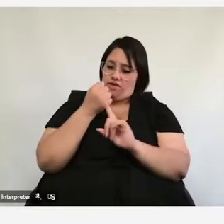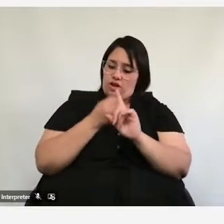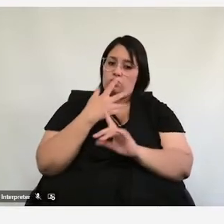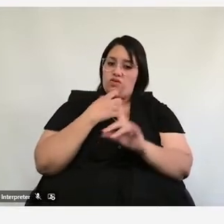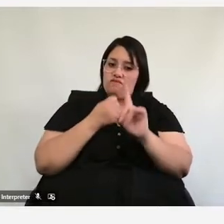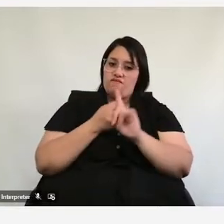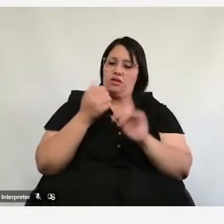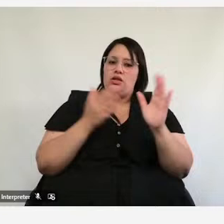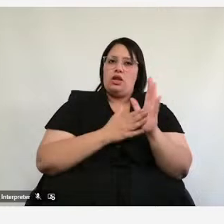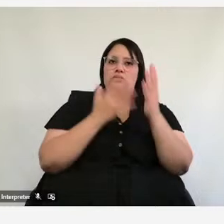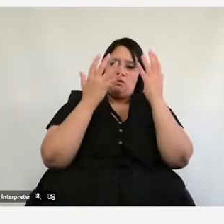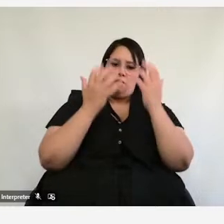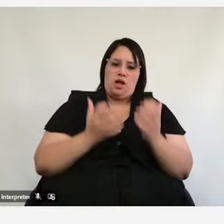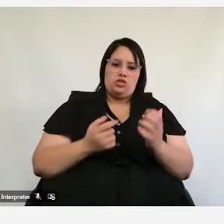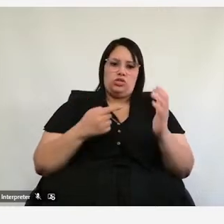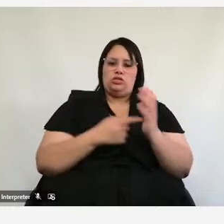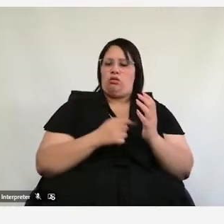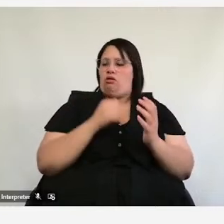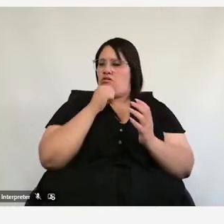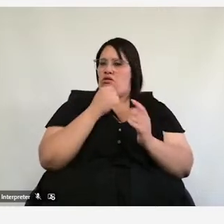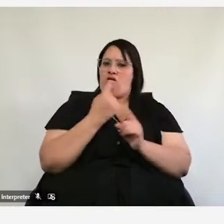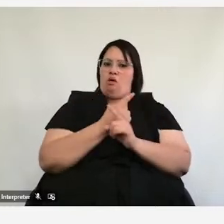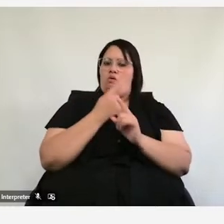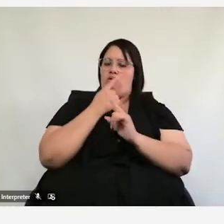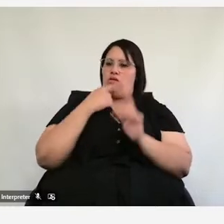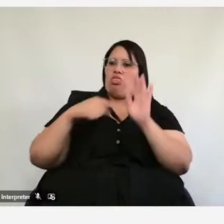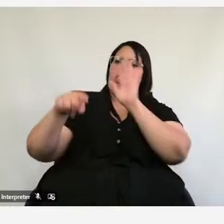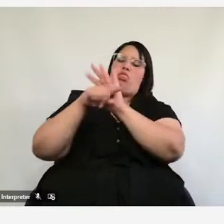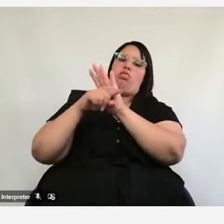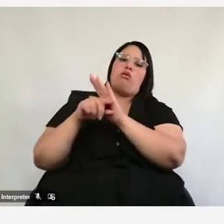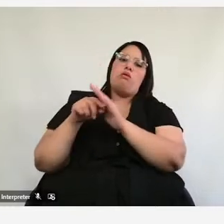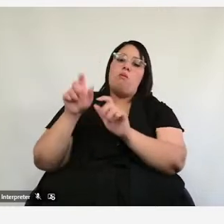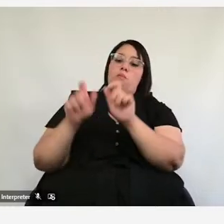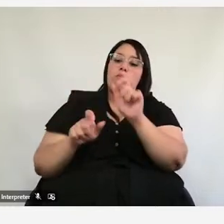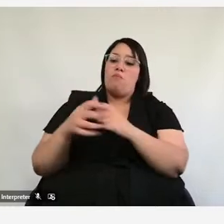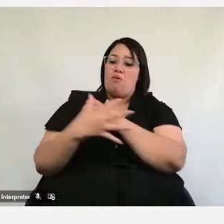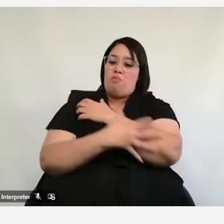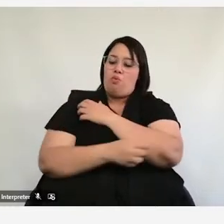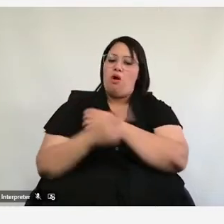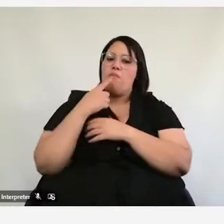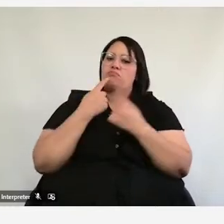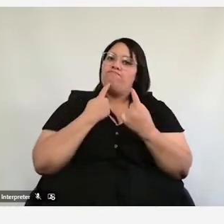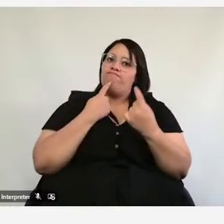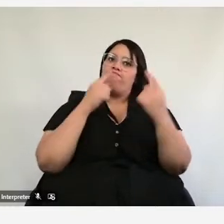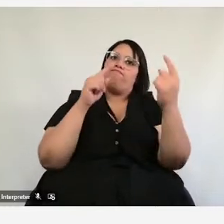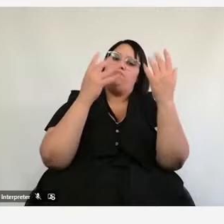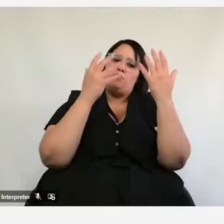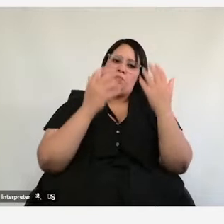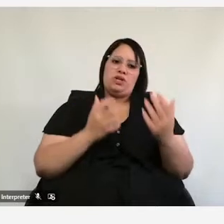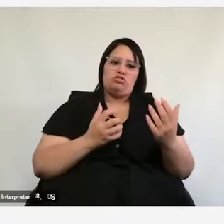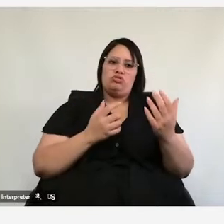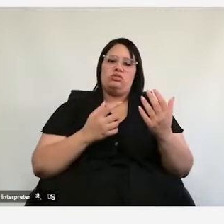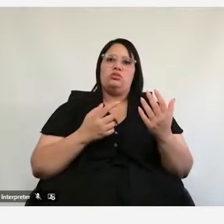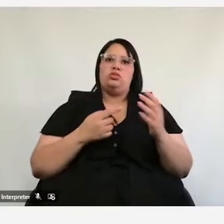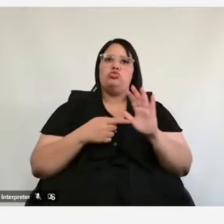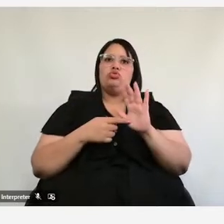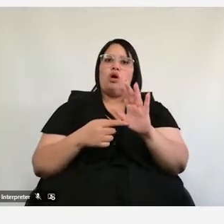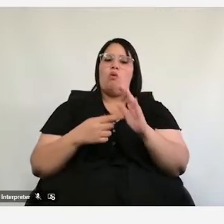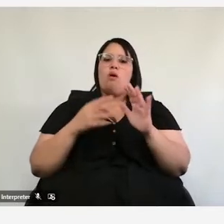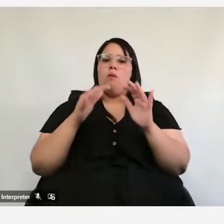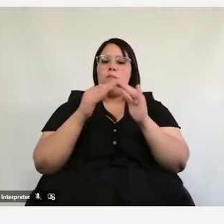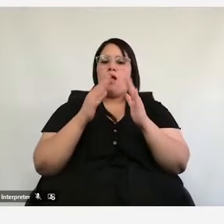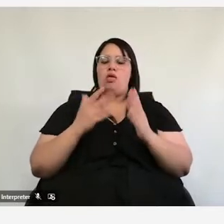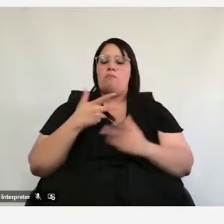against a budget that is not just an insult to the poor, but a declaration of war. A budget that says to the homeless mother in